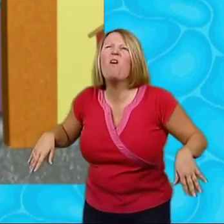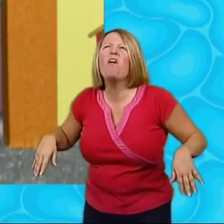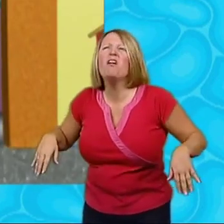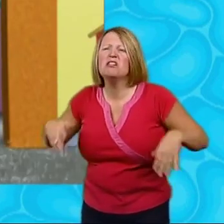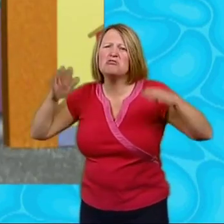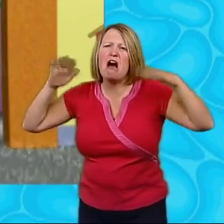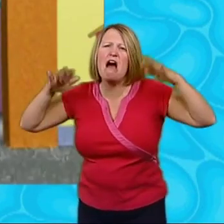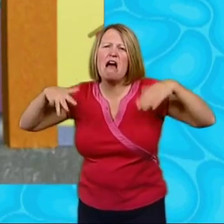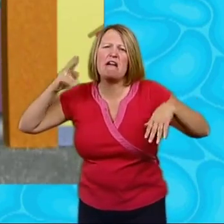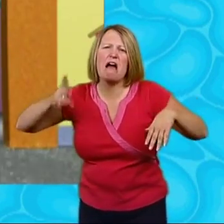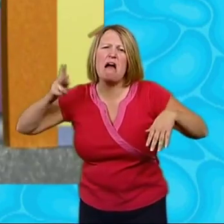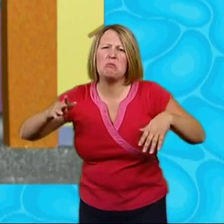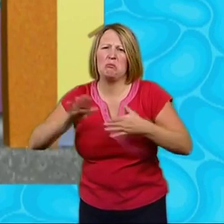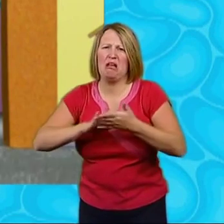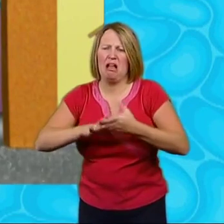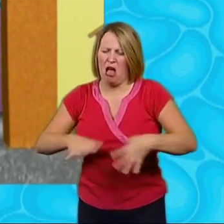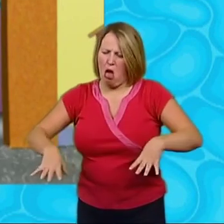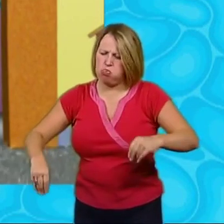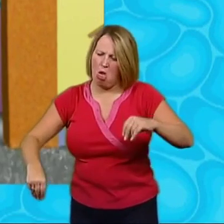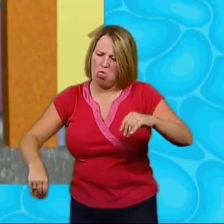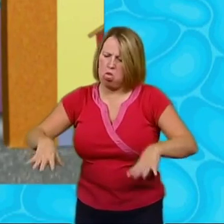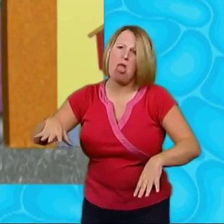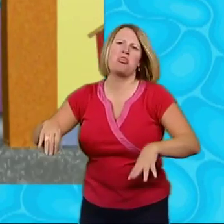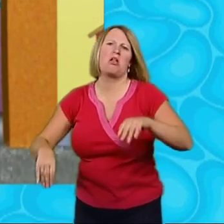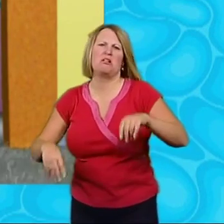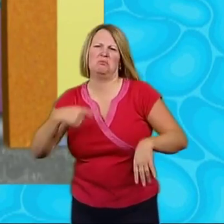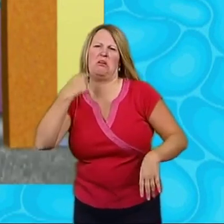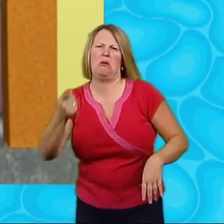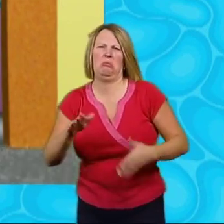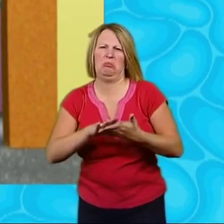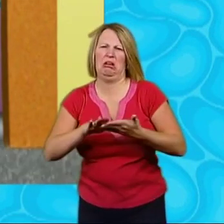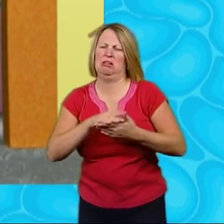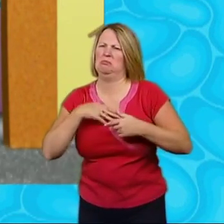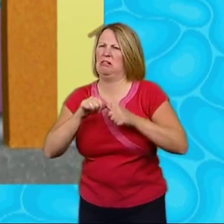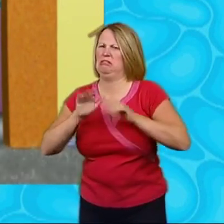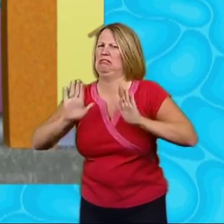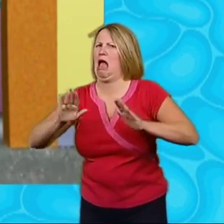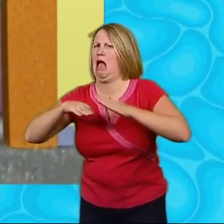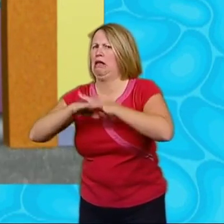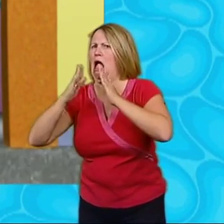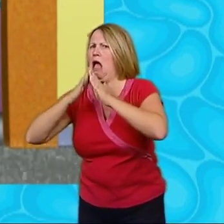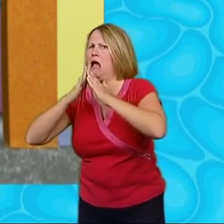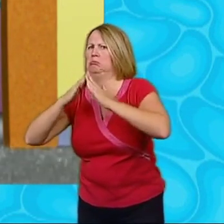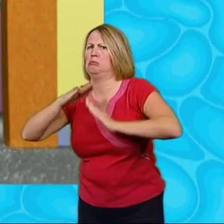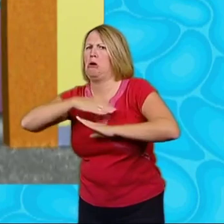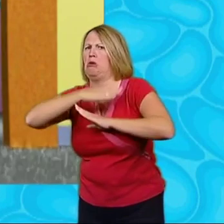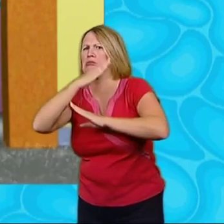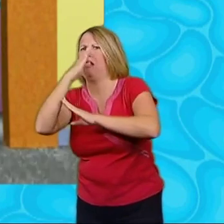This rain means it'll be muddy tomorrow. Oh, perhaps I should stay inside all day. Mud could make me messy, and